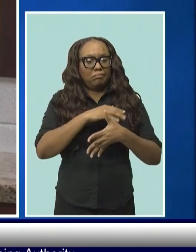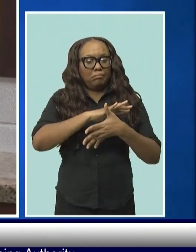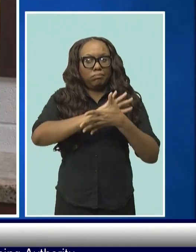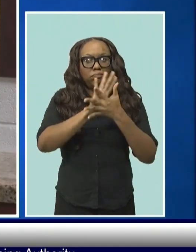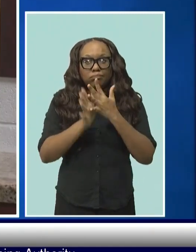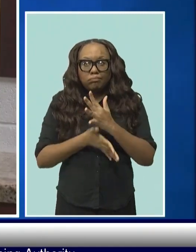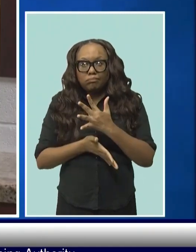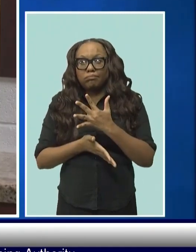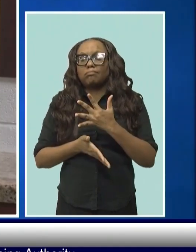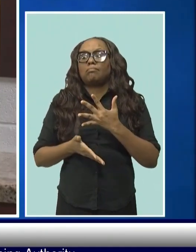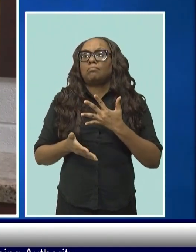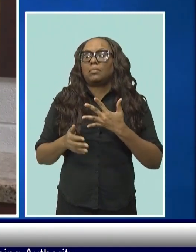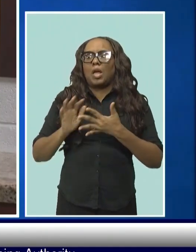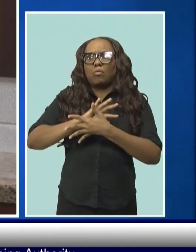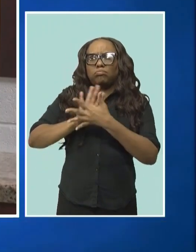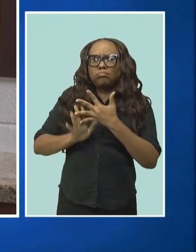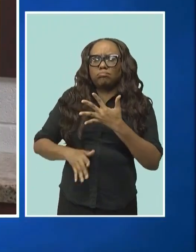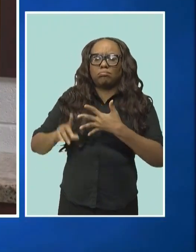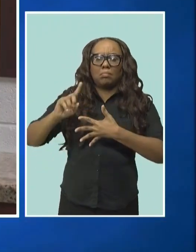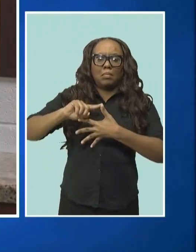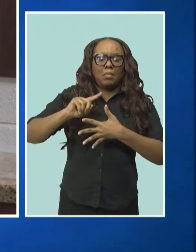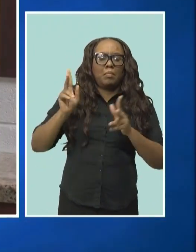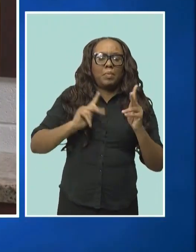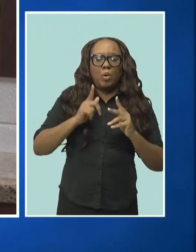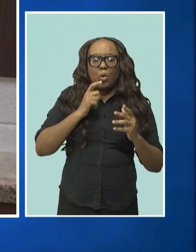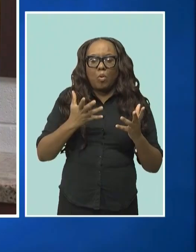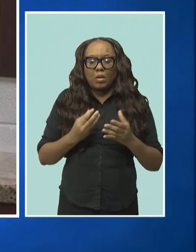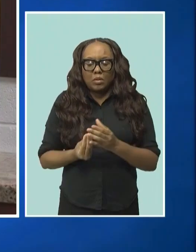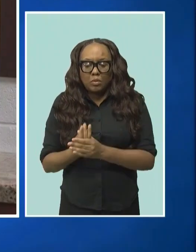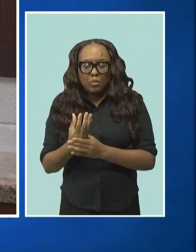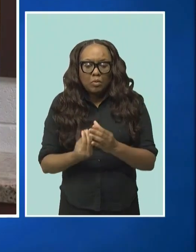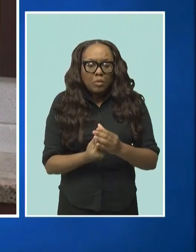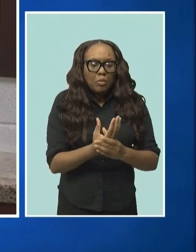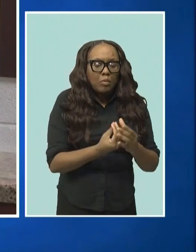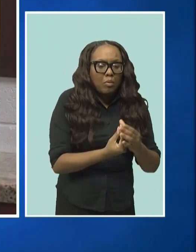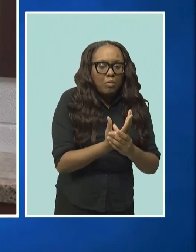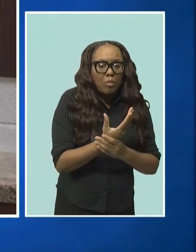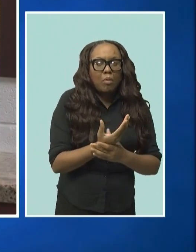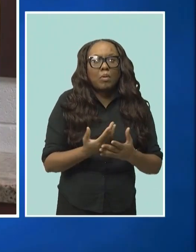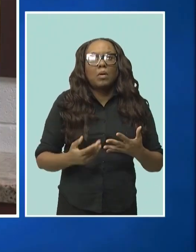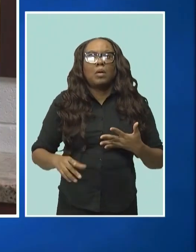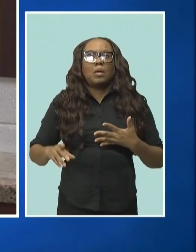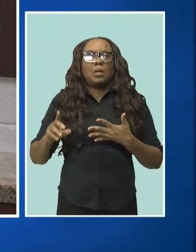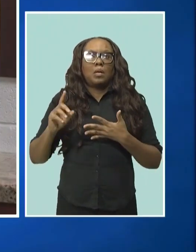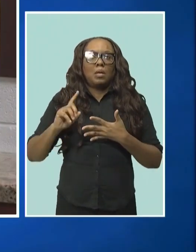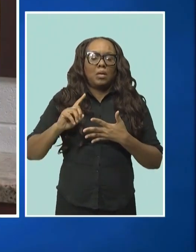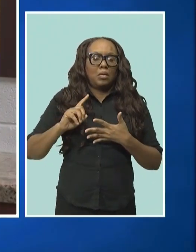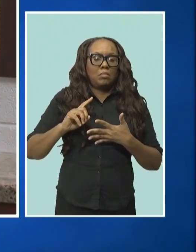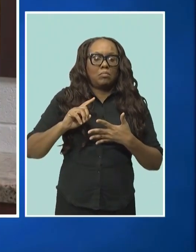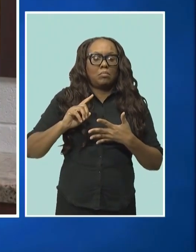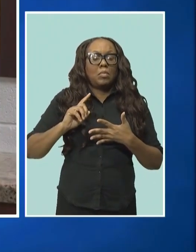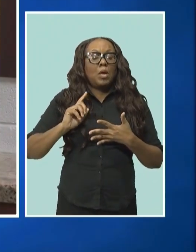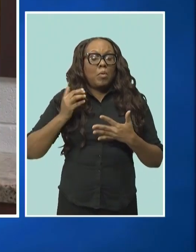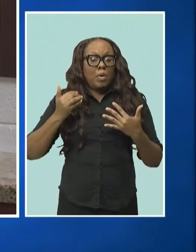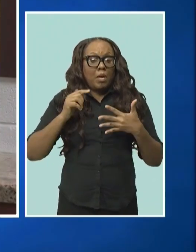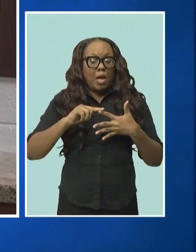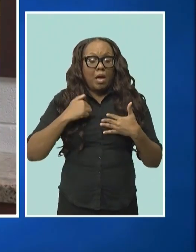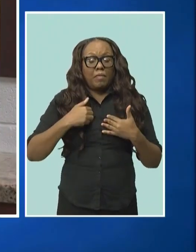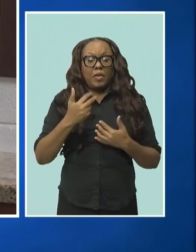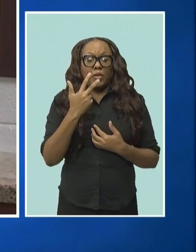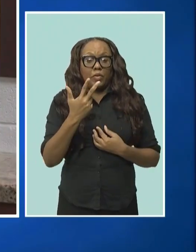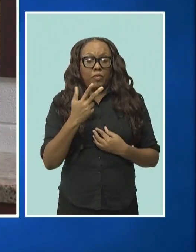will cover cultivator, Tier 2, 3 cultivators at Tier 1,